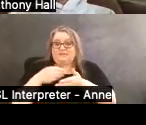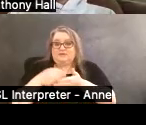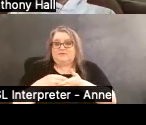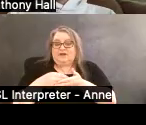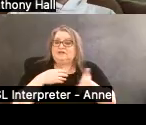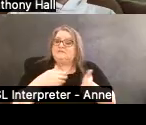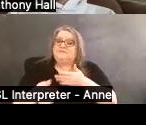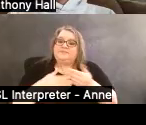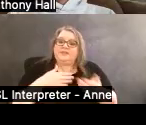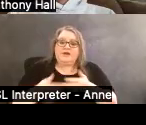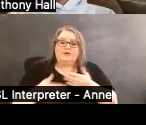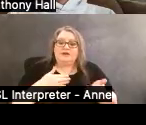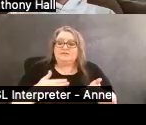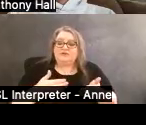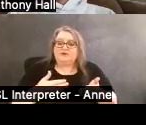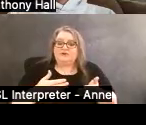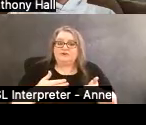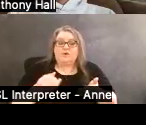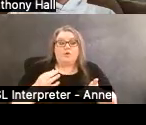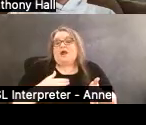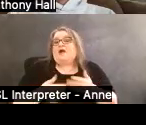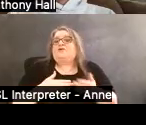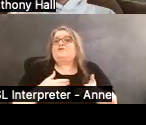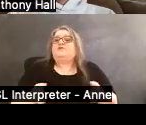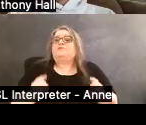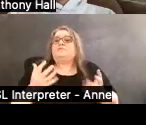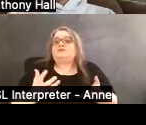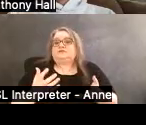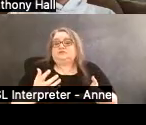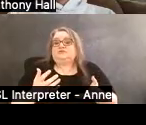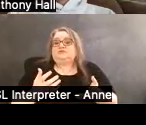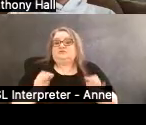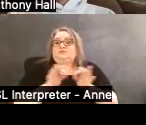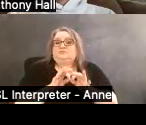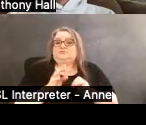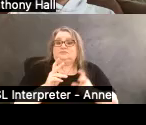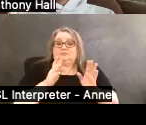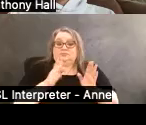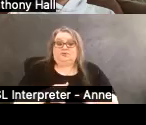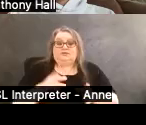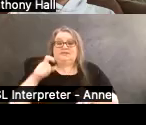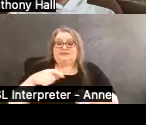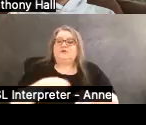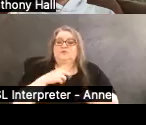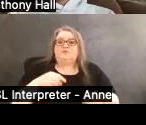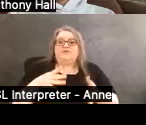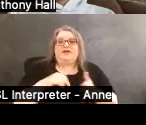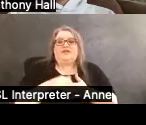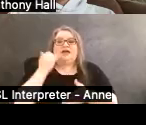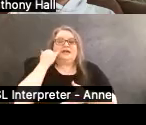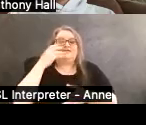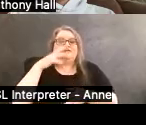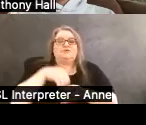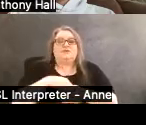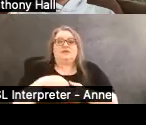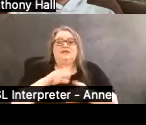However much each participant needs, we are to provide that if it's within the amount of money